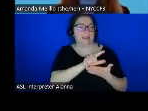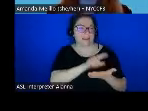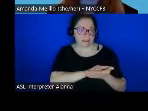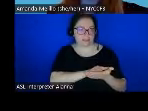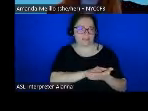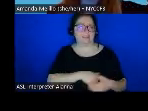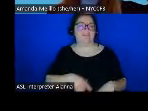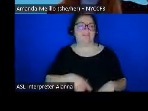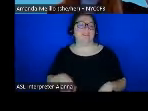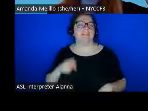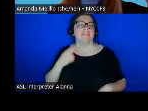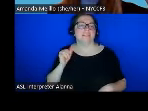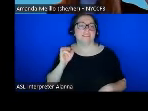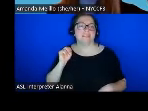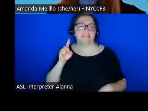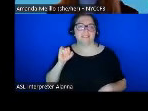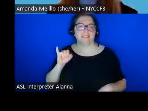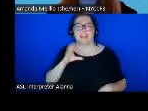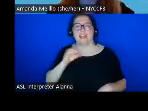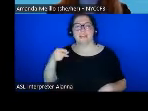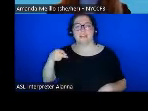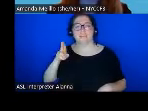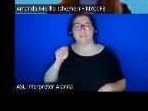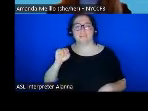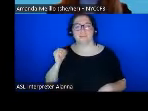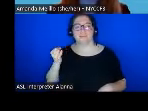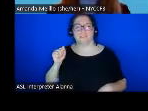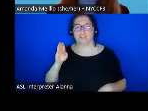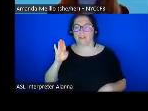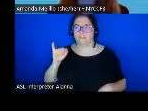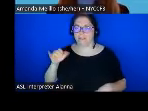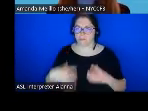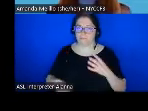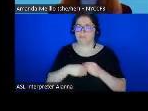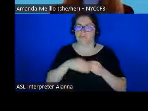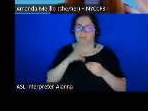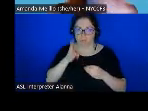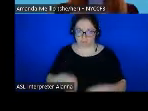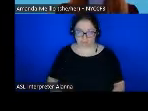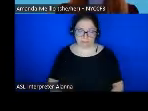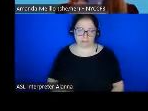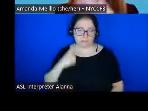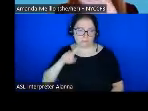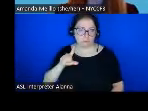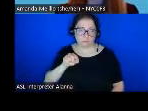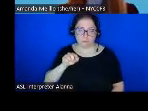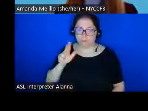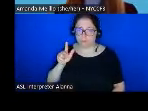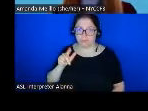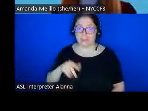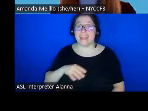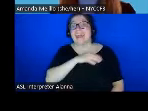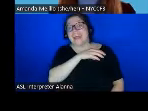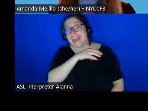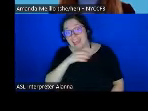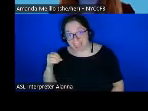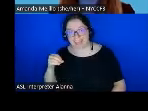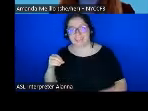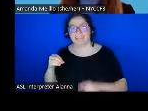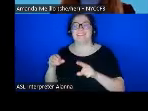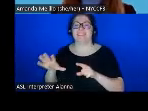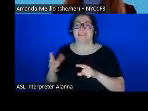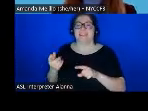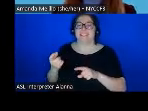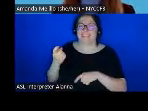that we anticipate bringing online uh for our 2023 materials in addition to that for that video voter guide law i just